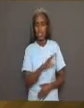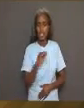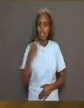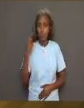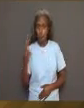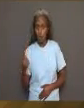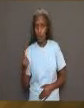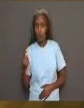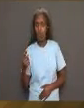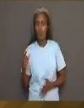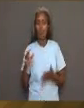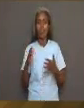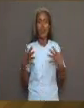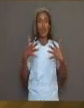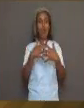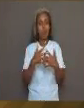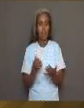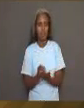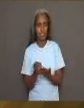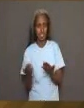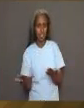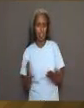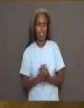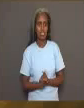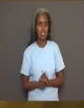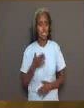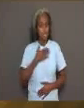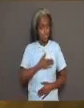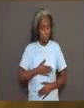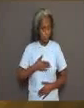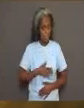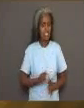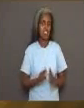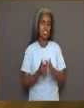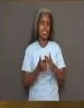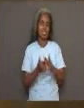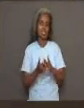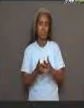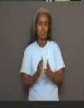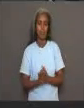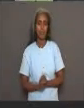one of compound events. Please get started.